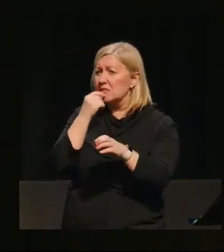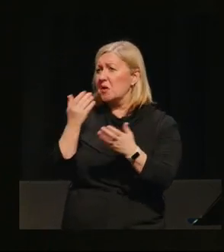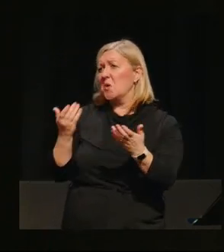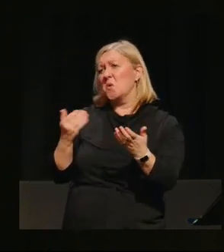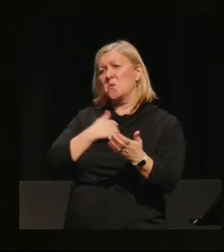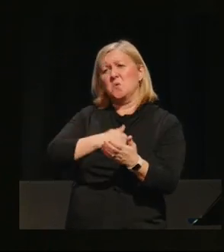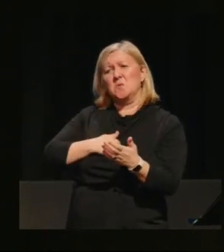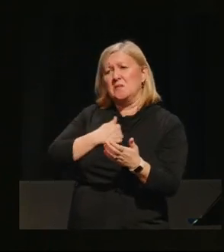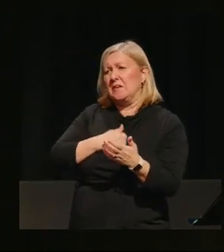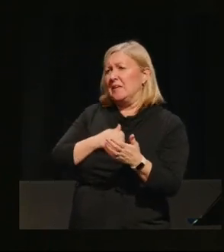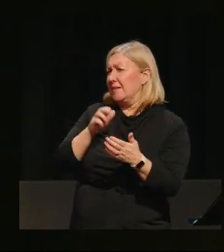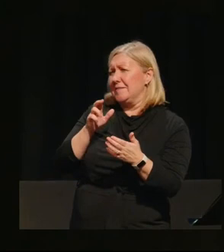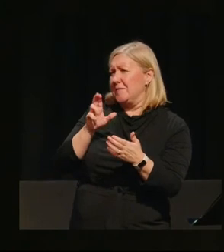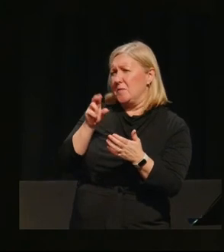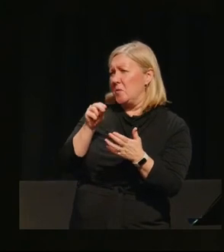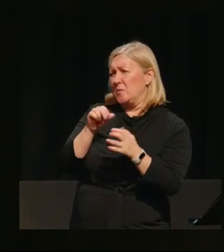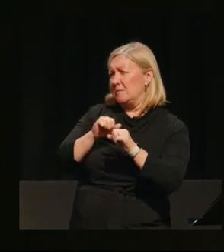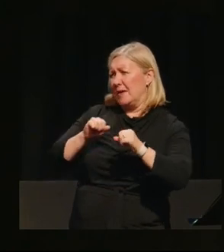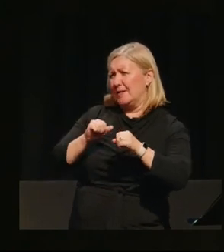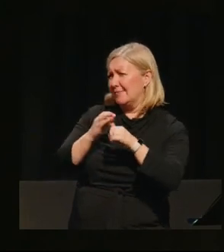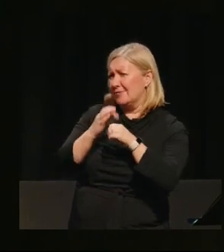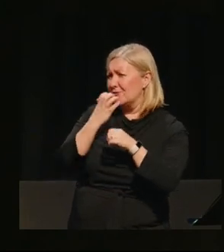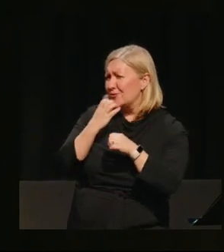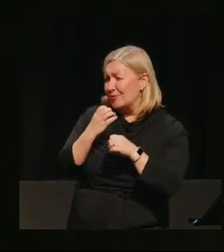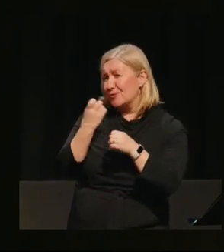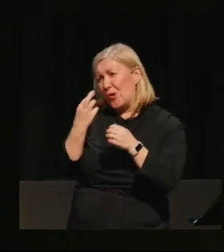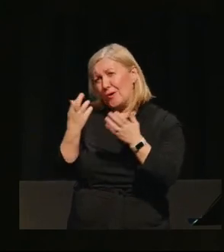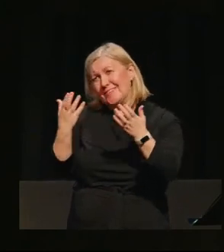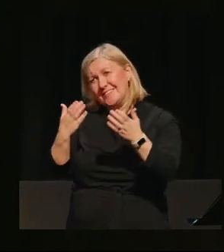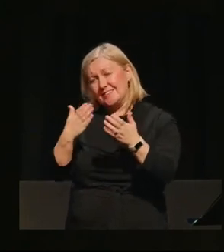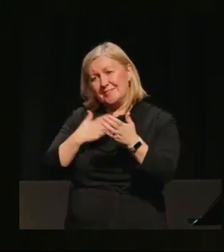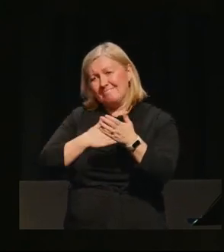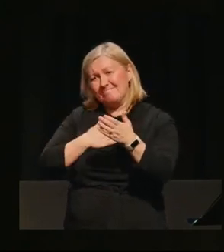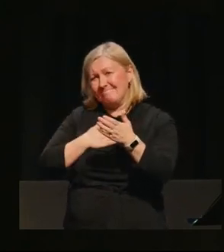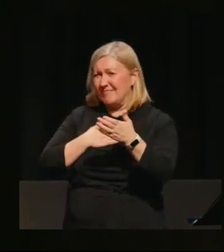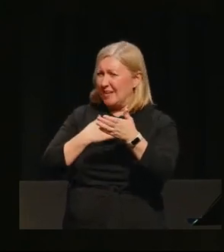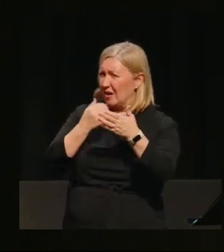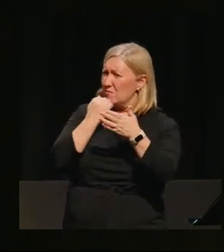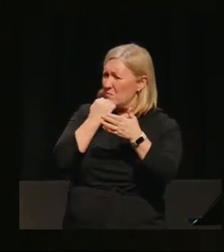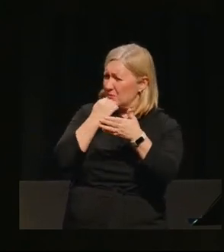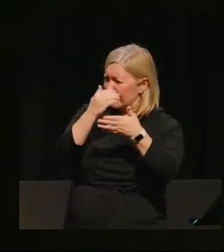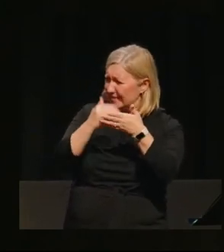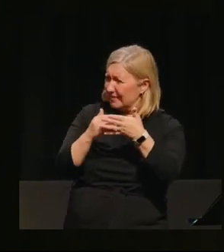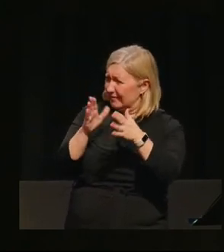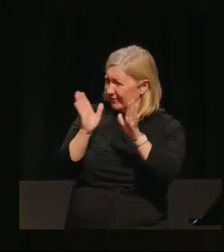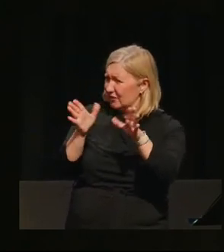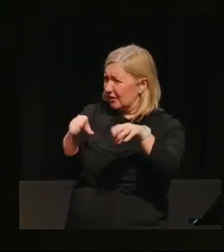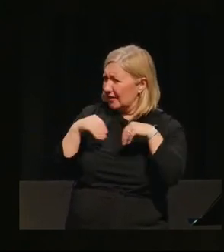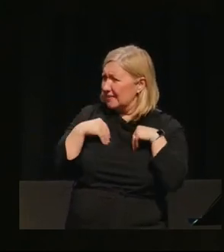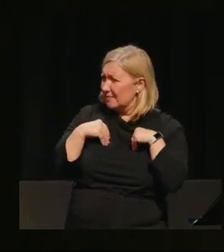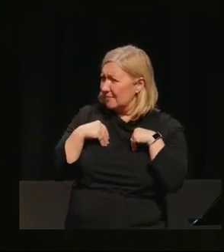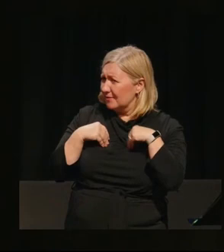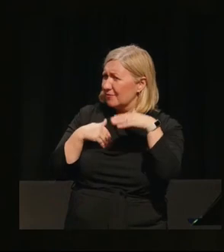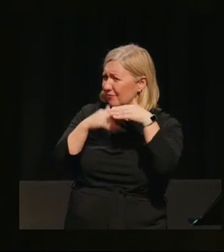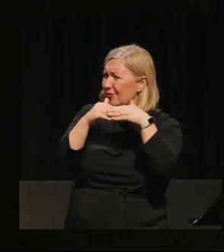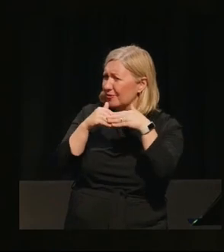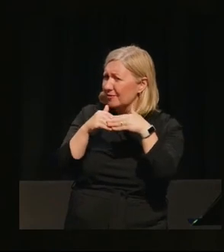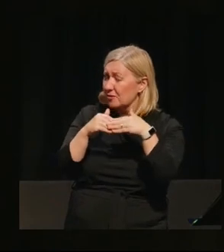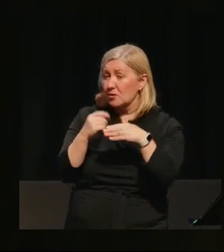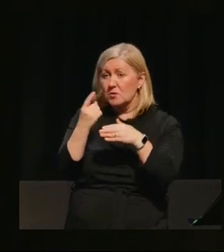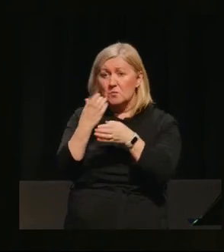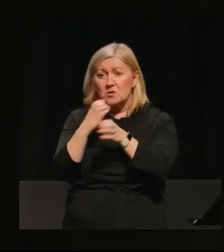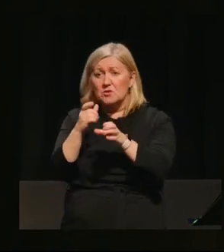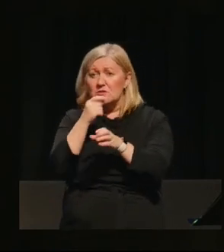no room for Jews or that their quotas were already full. One country